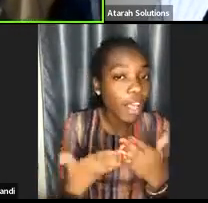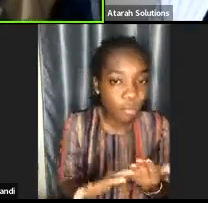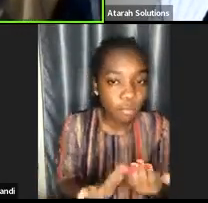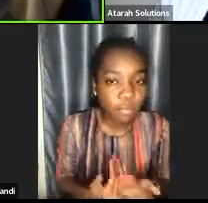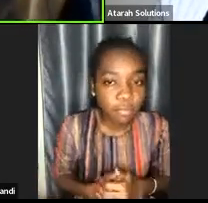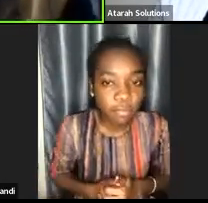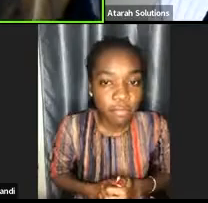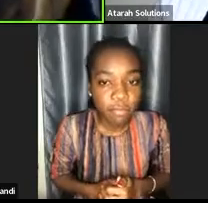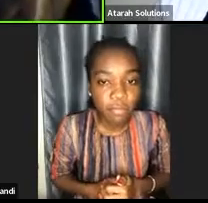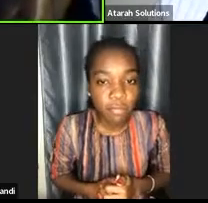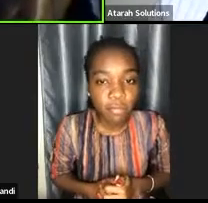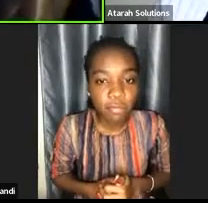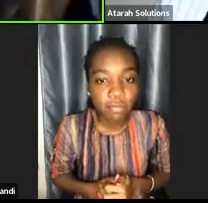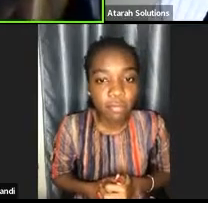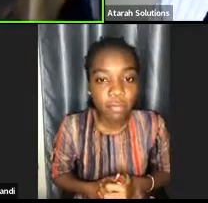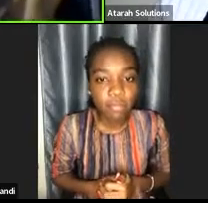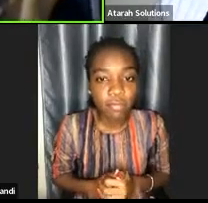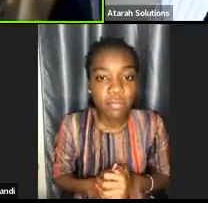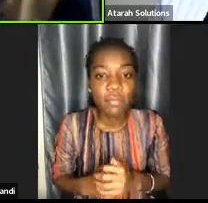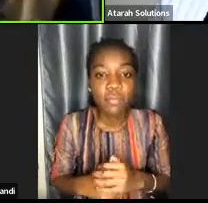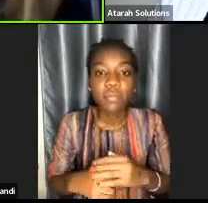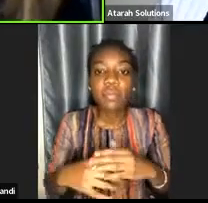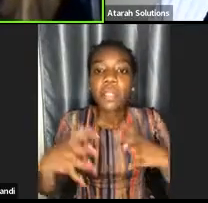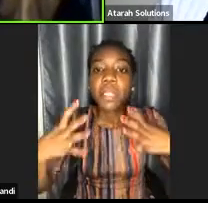whether they've interacted with what